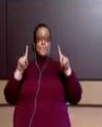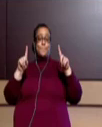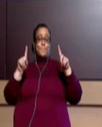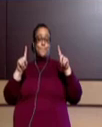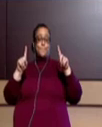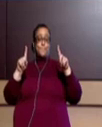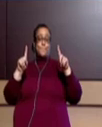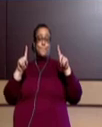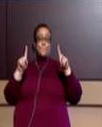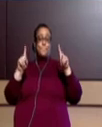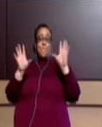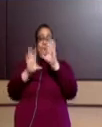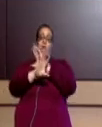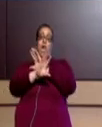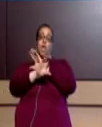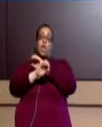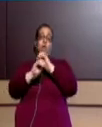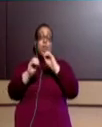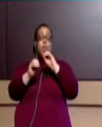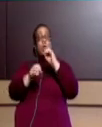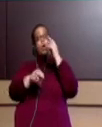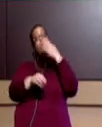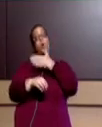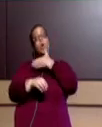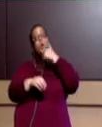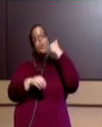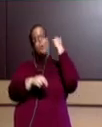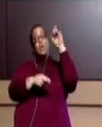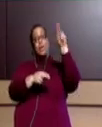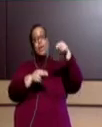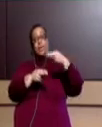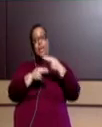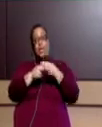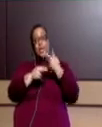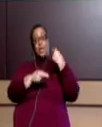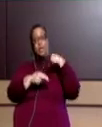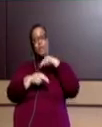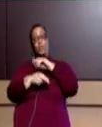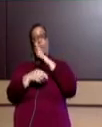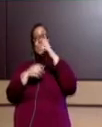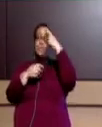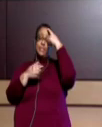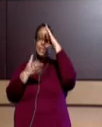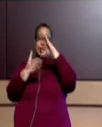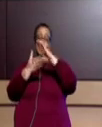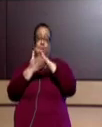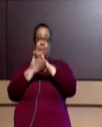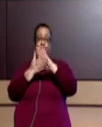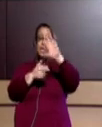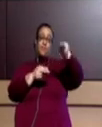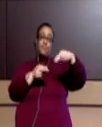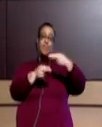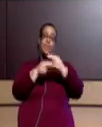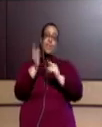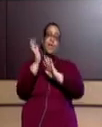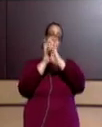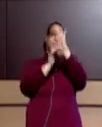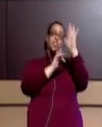Hallelujah. No greater name. We still believe in the name of